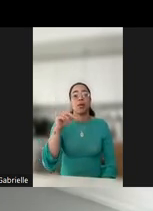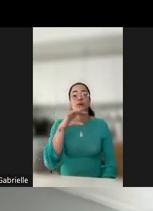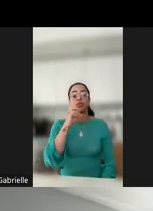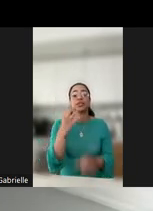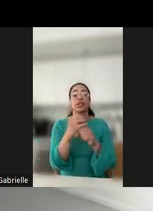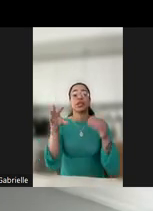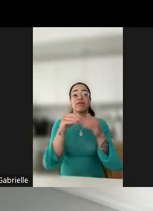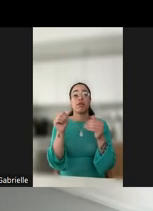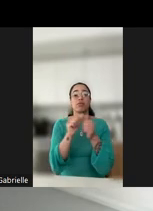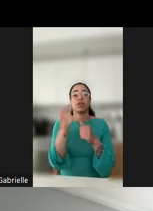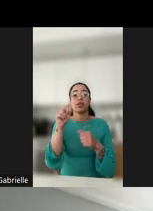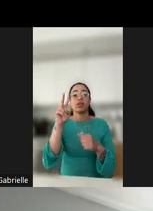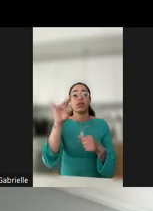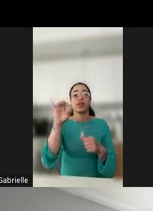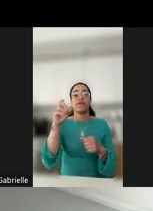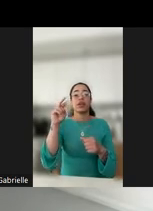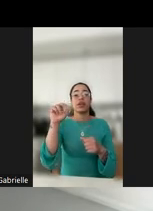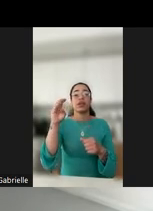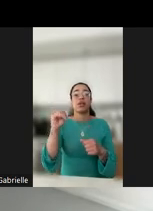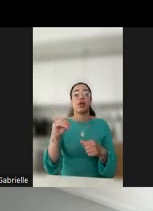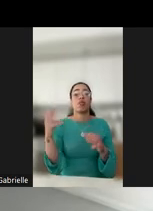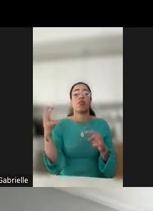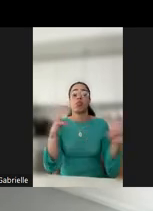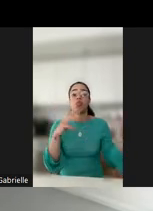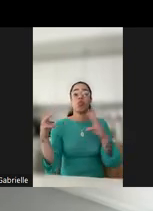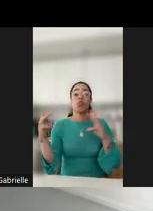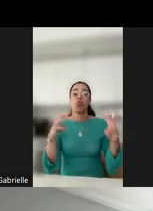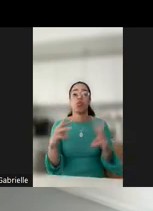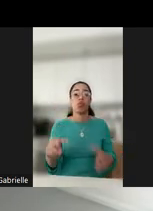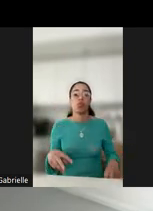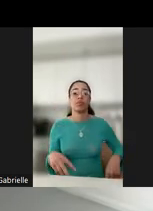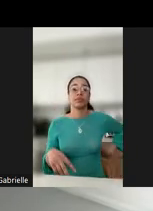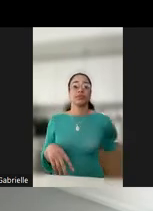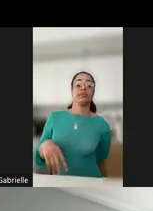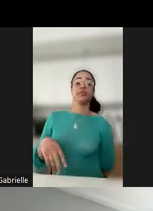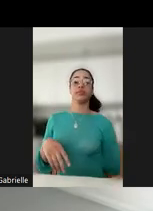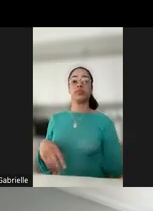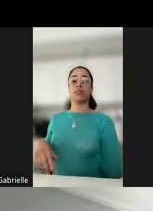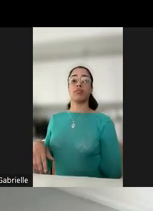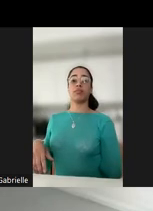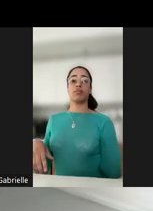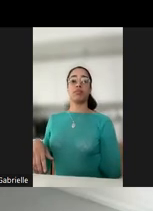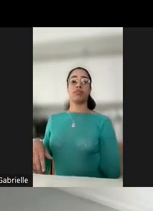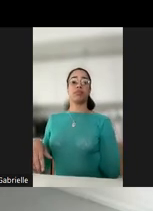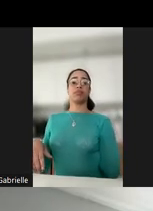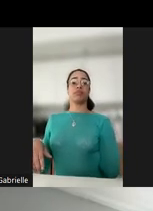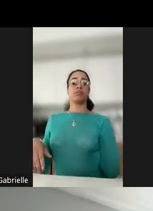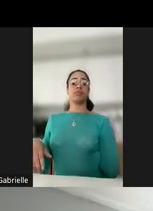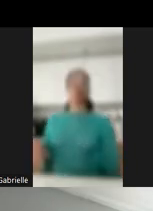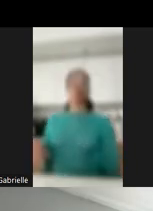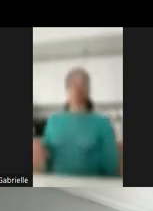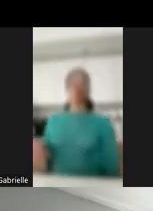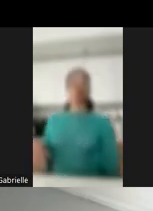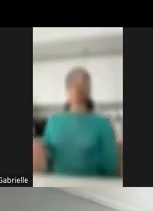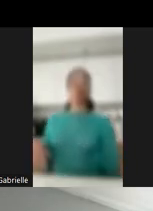War, and that's where we are here in the United States. And after the fall of Saigon, a couple of countries, the Laos